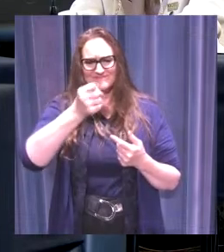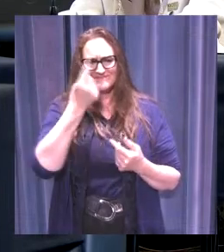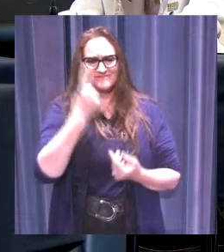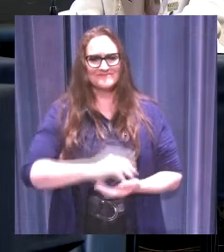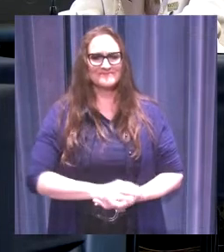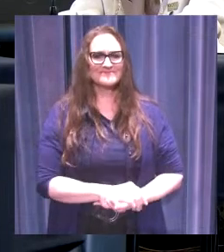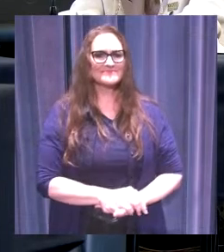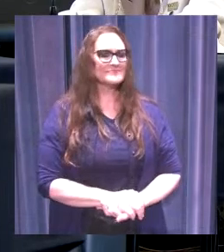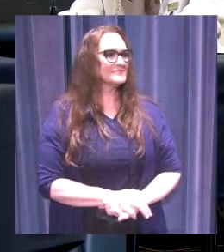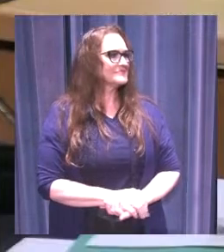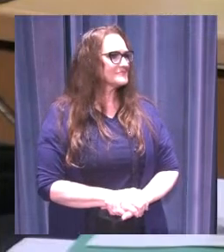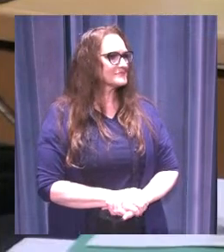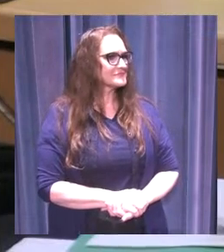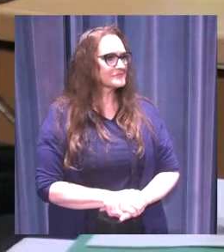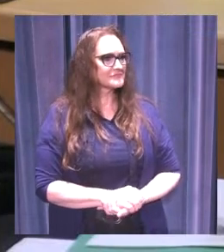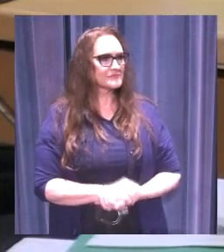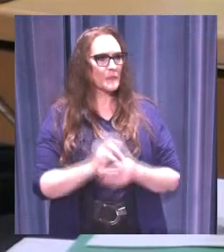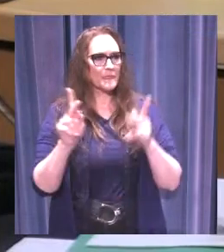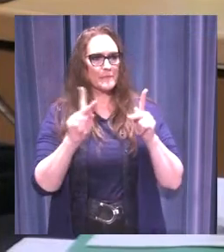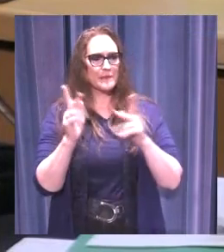Thank you. Any comments?